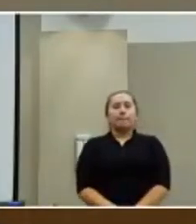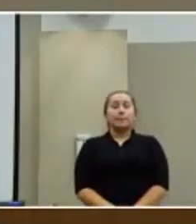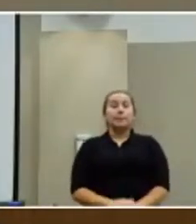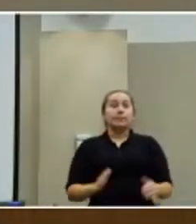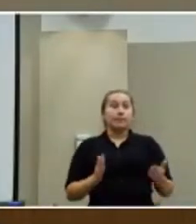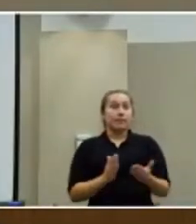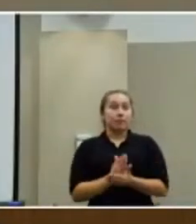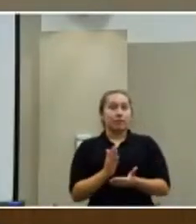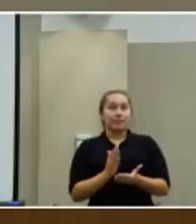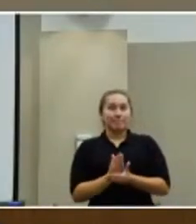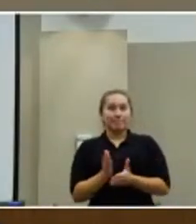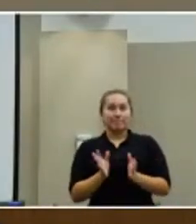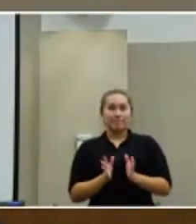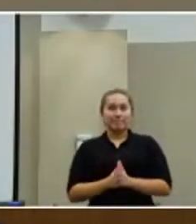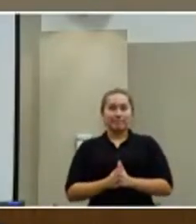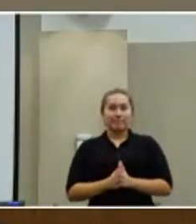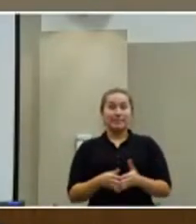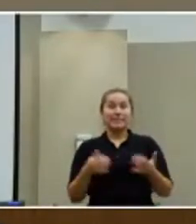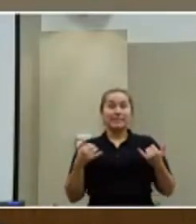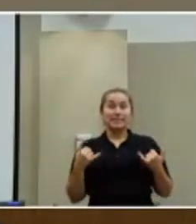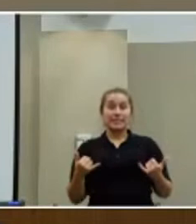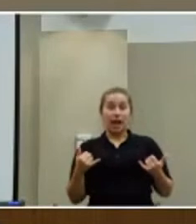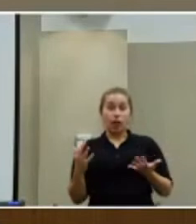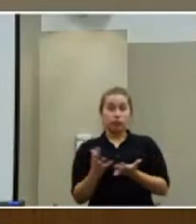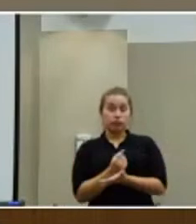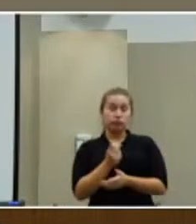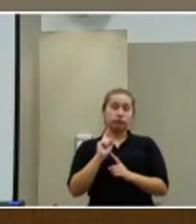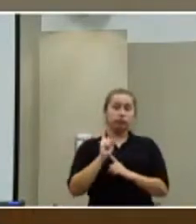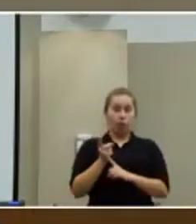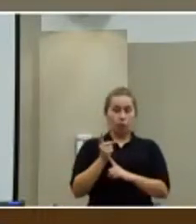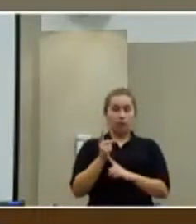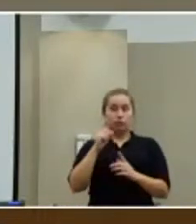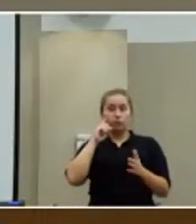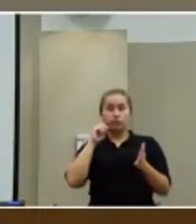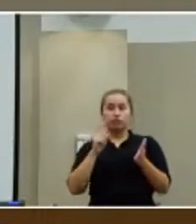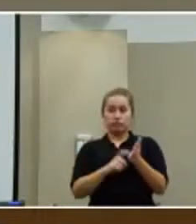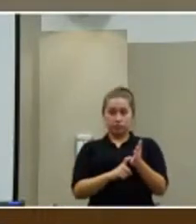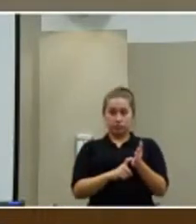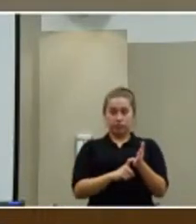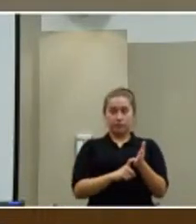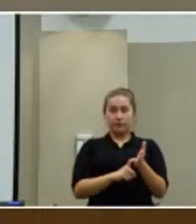All right. And now I'm going to take a moment to recognize